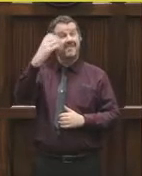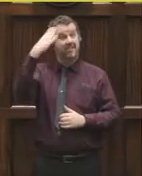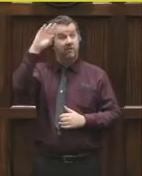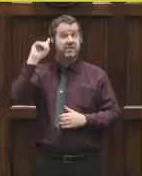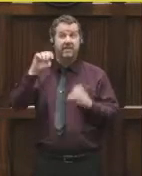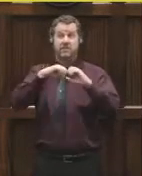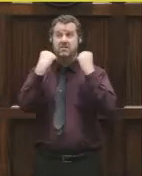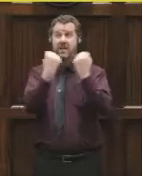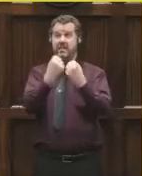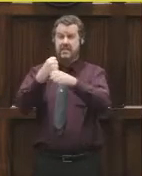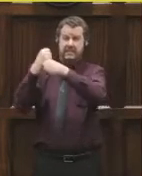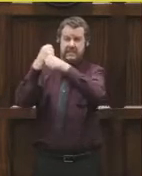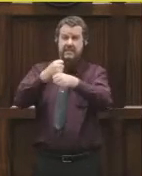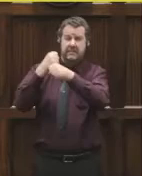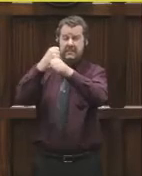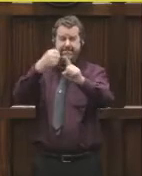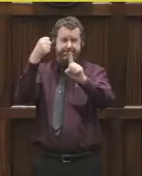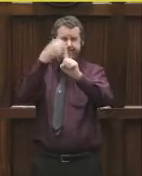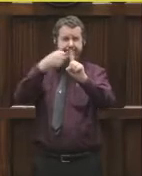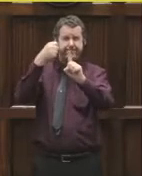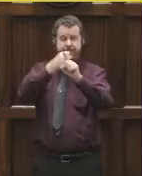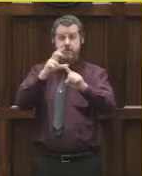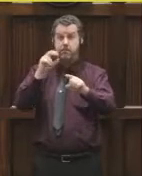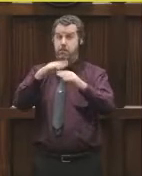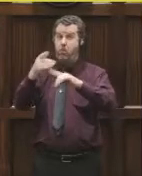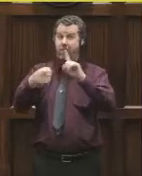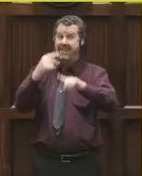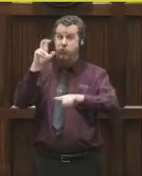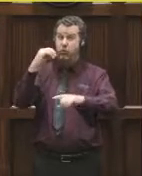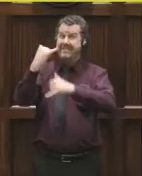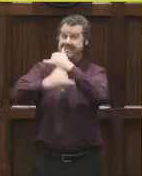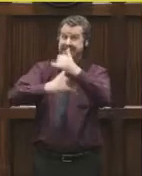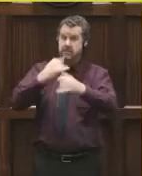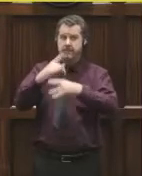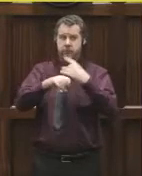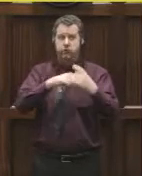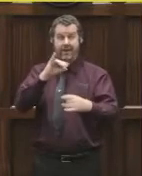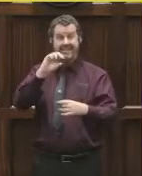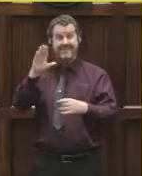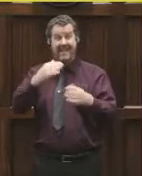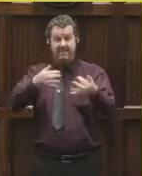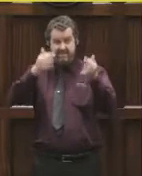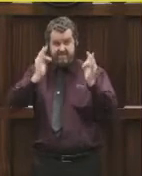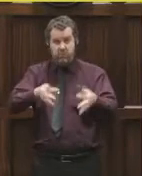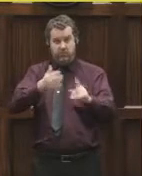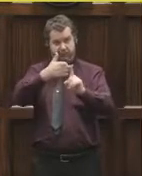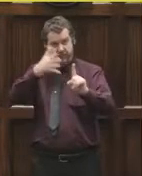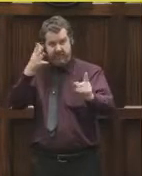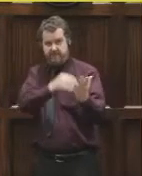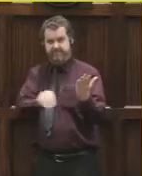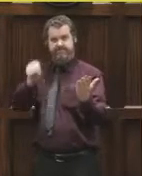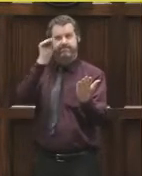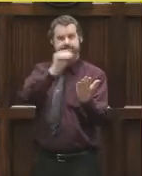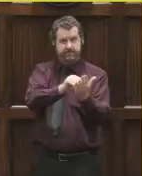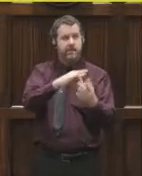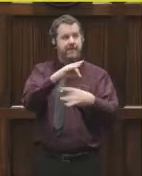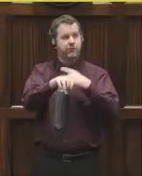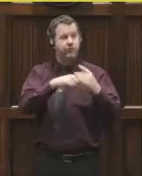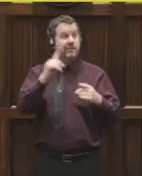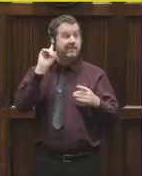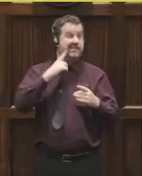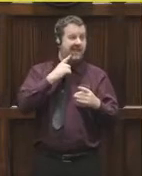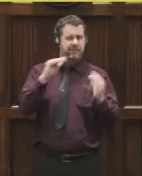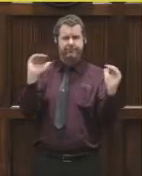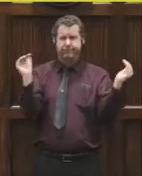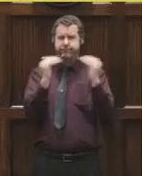for more than 30 years to have Irish Sign Language officially recognised so as to ensure equality for deaf people